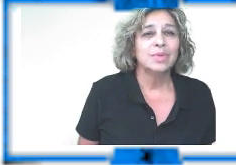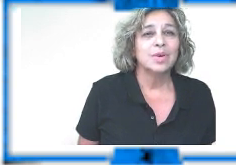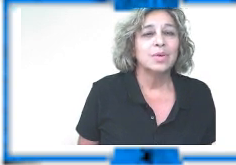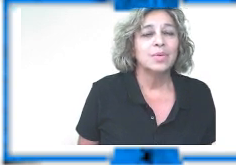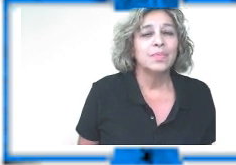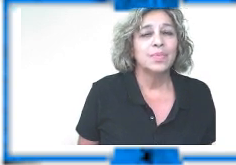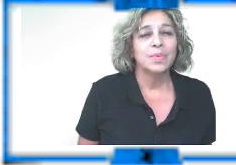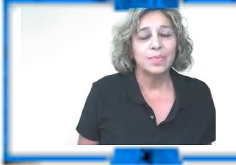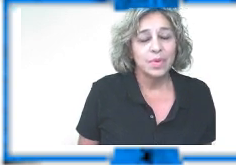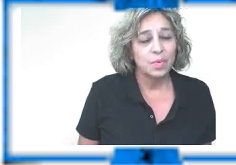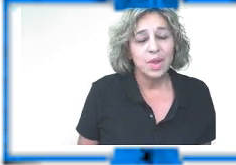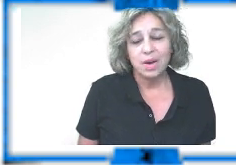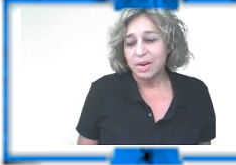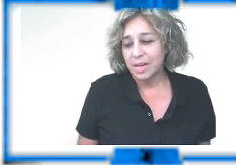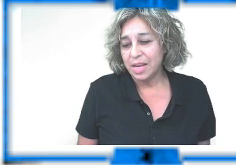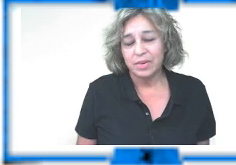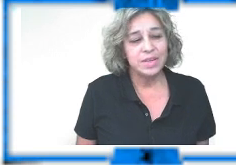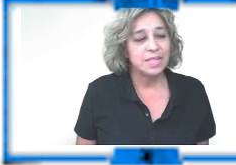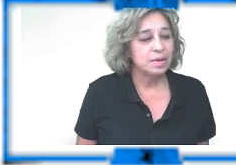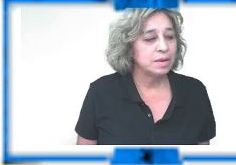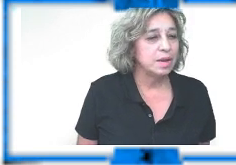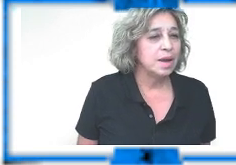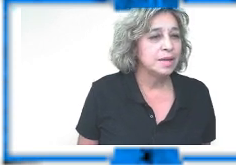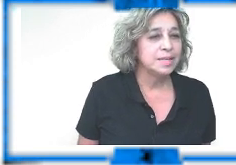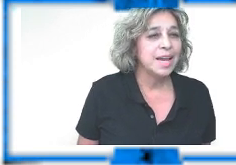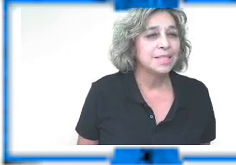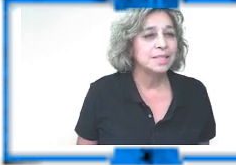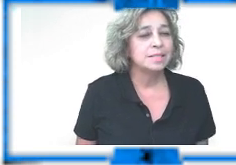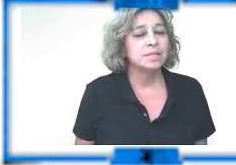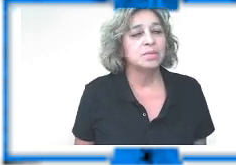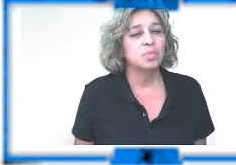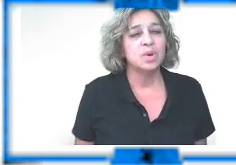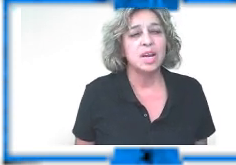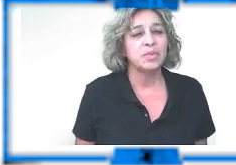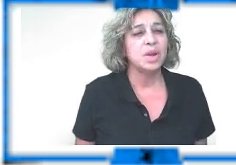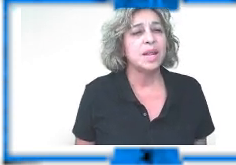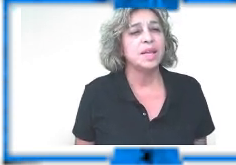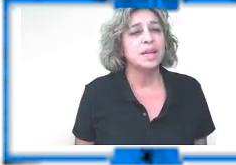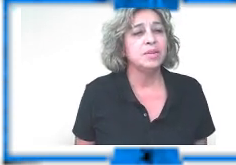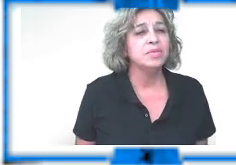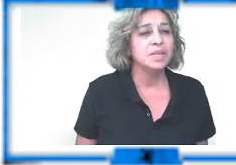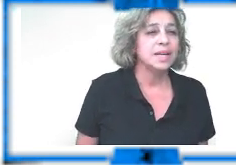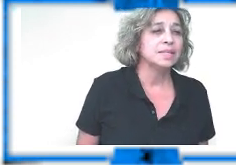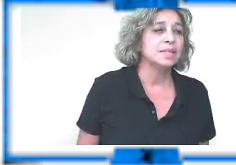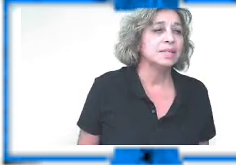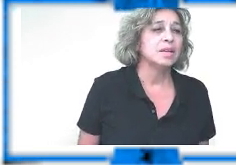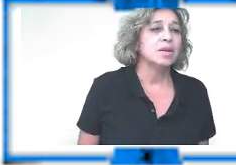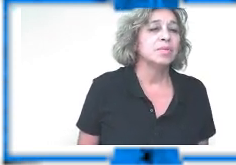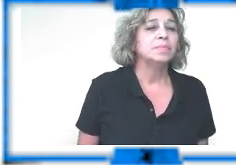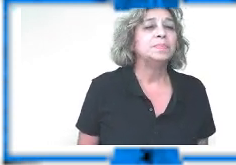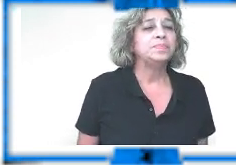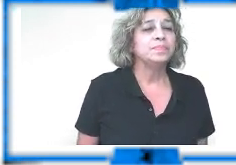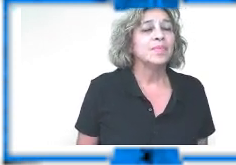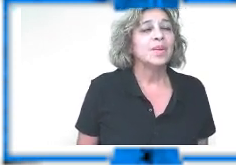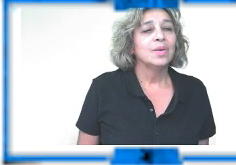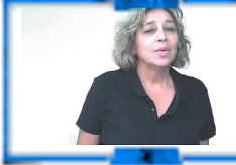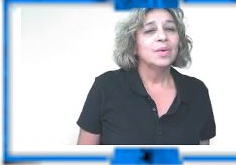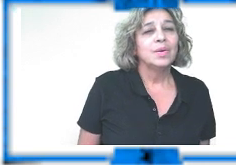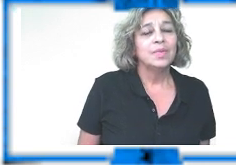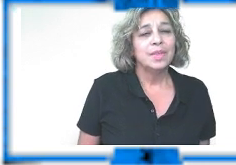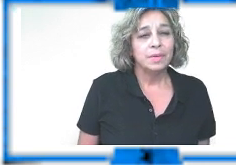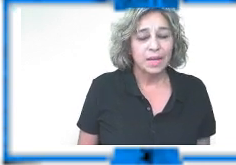estamos aumentando impuestos. We aren't increasing taxes. We're not creating any new taxes.